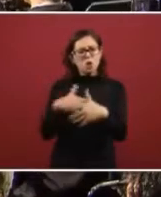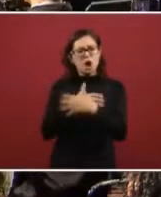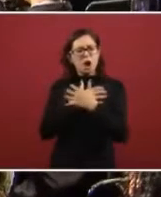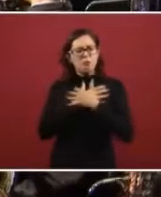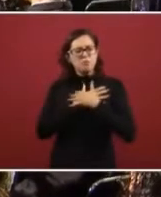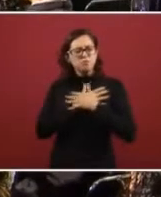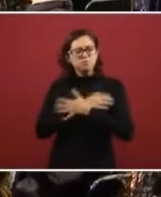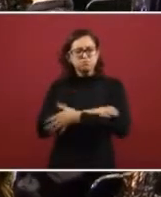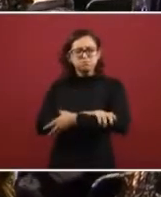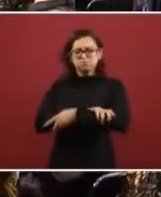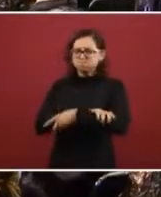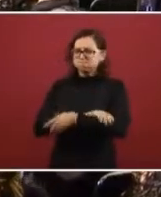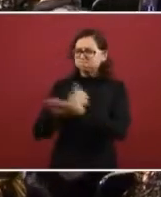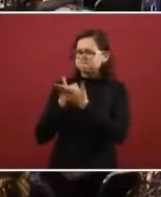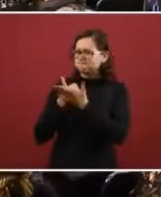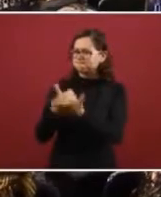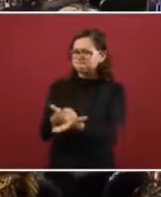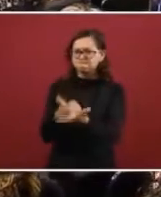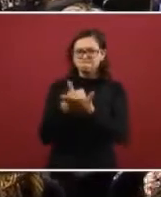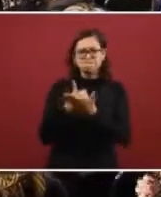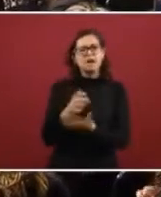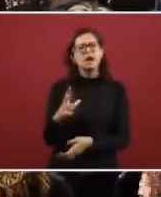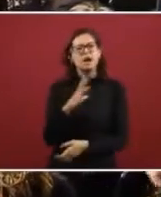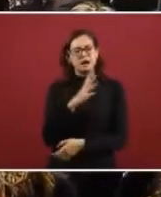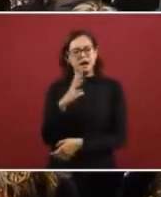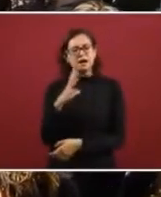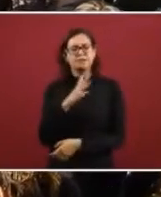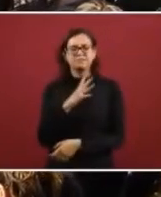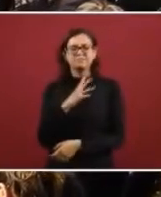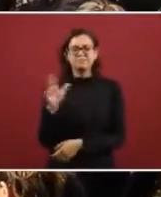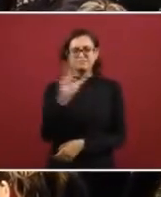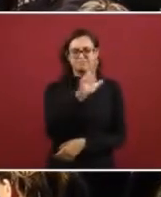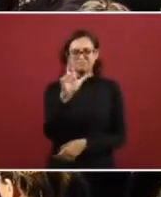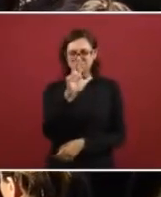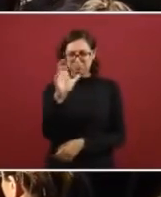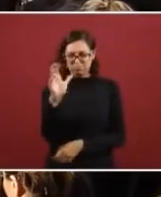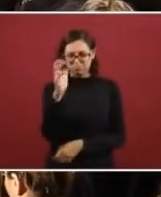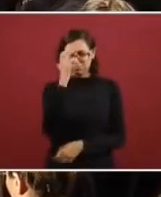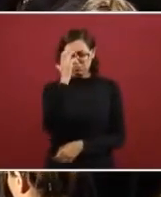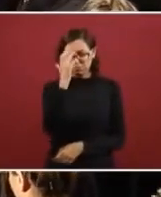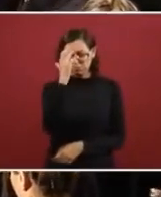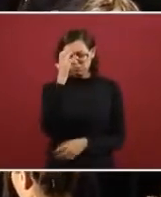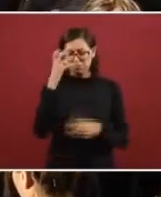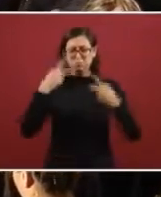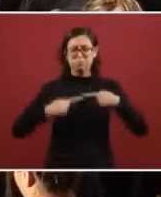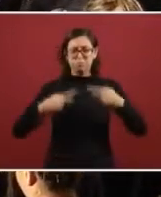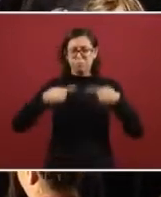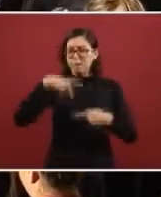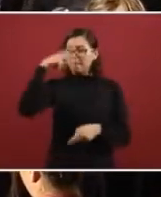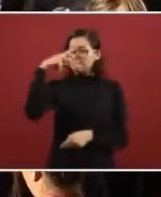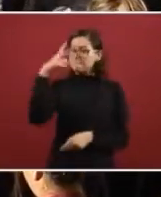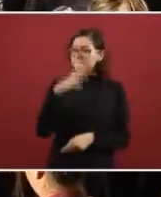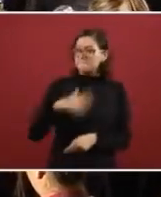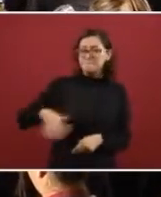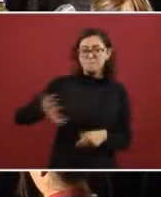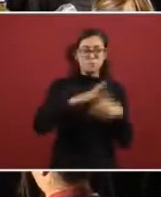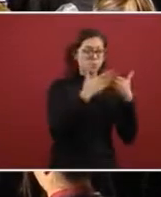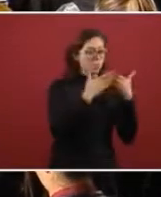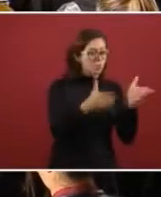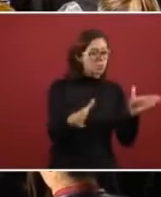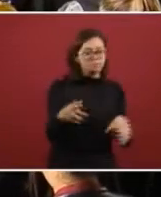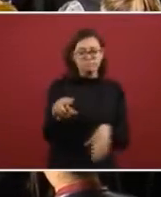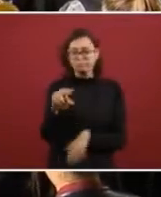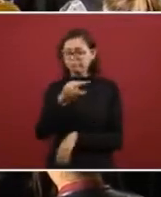a people we have for one another. A los mexicanos, I recognize público, the people in the